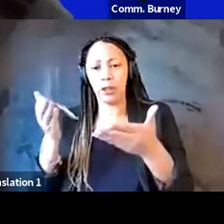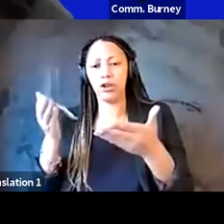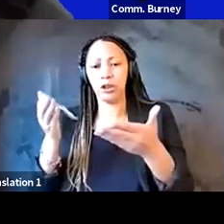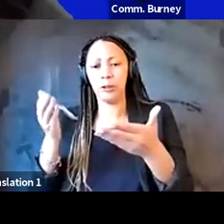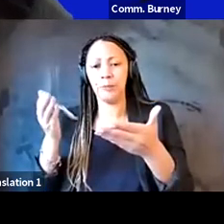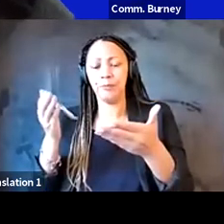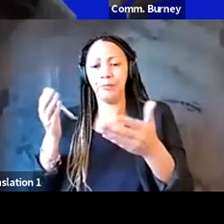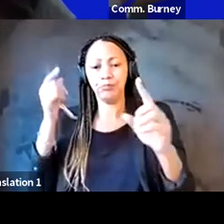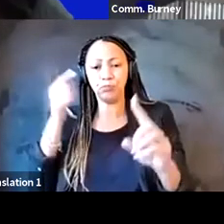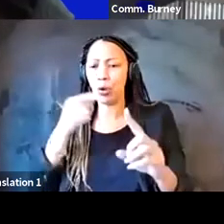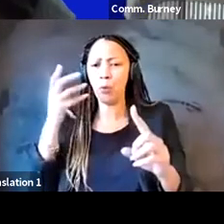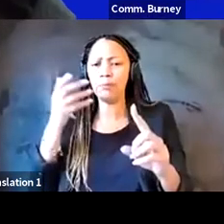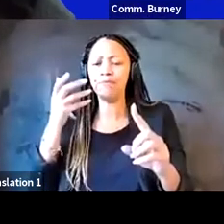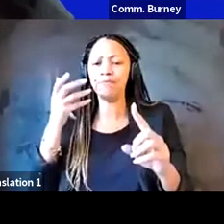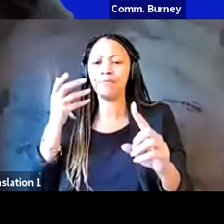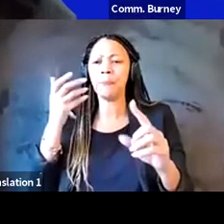was about trying to